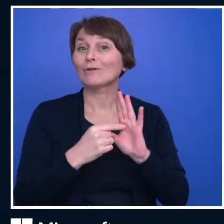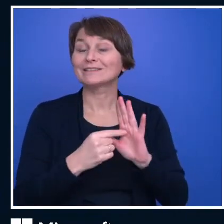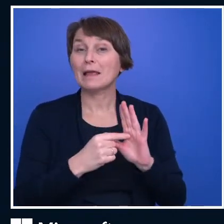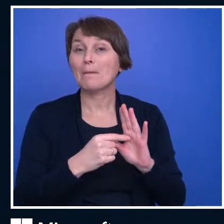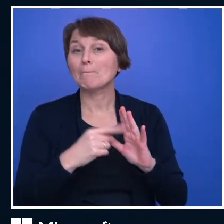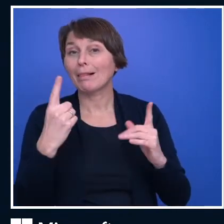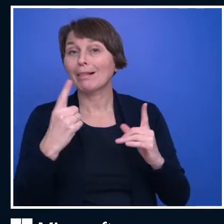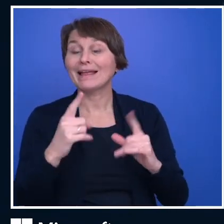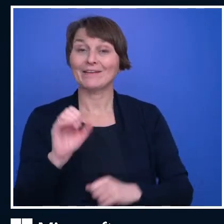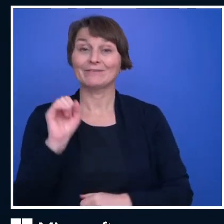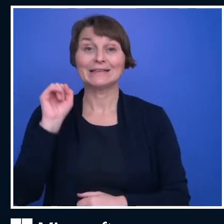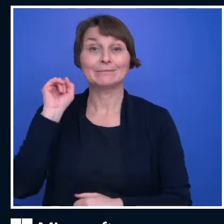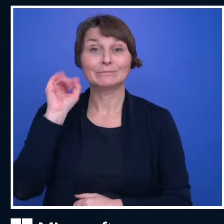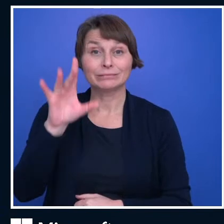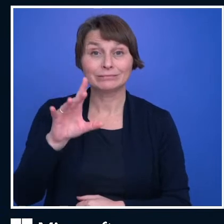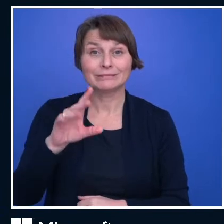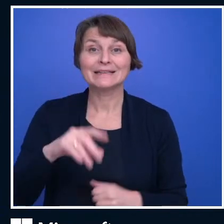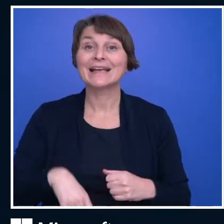to our dinner.